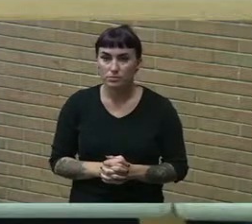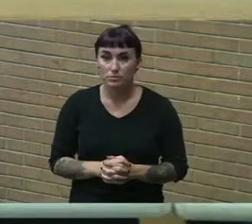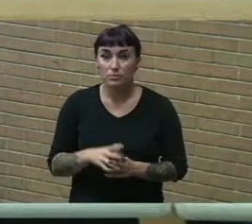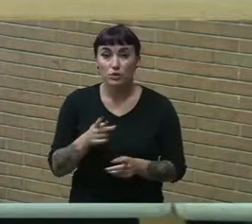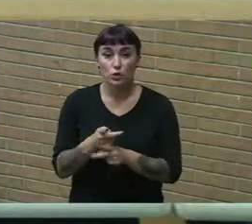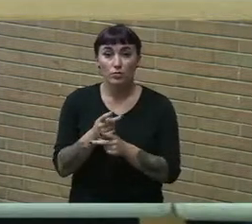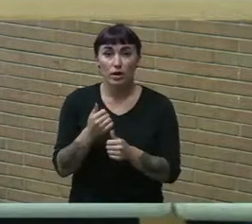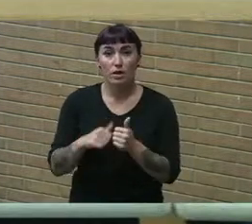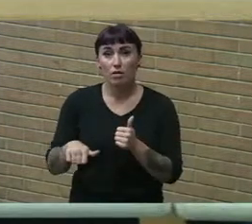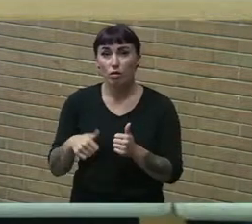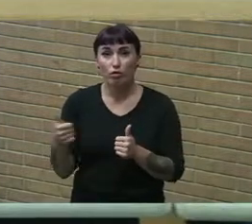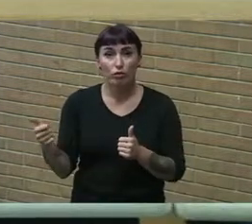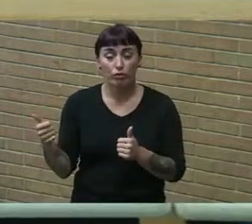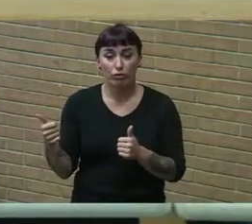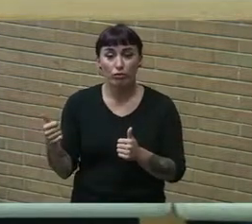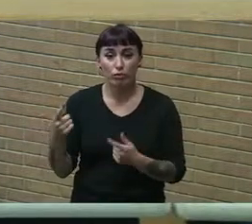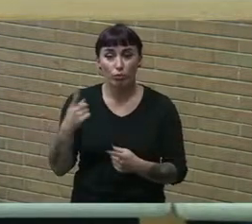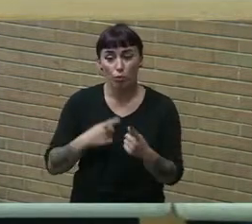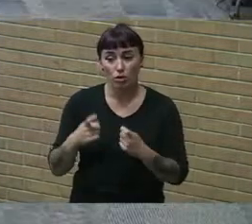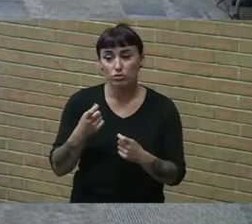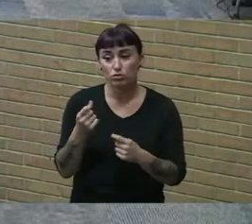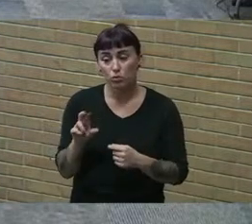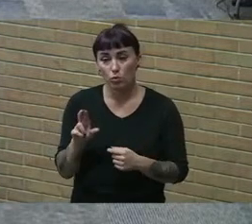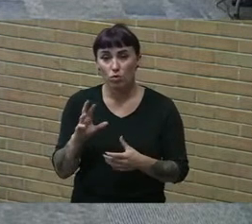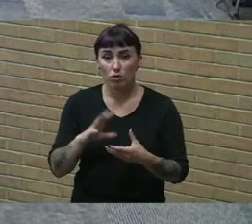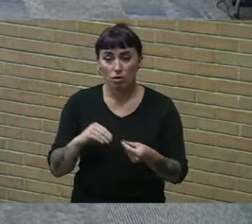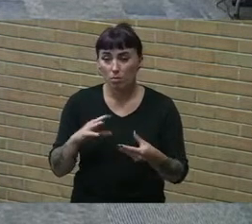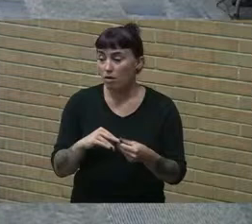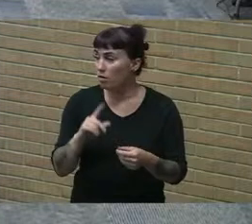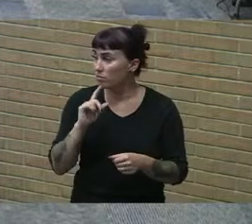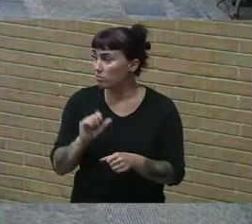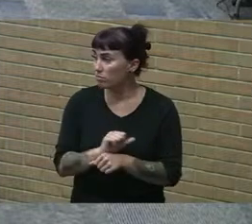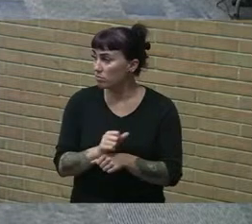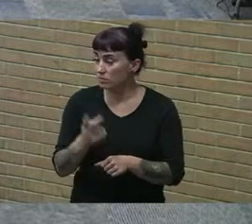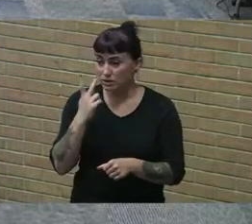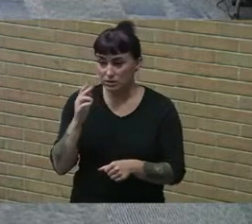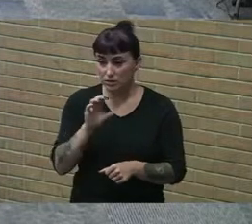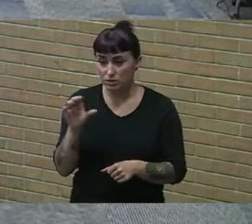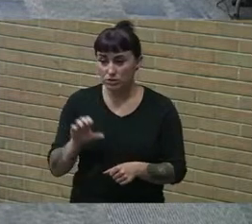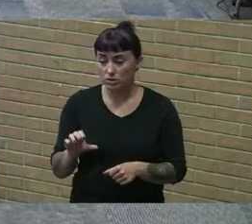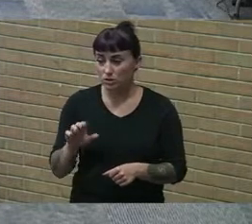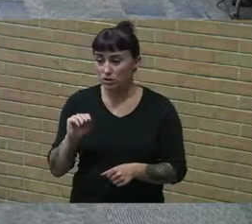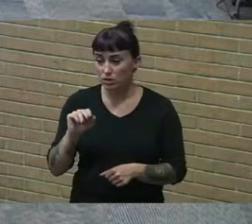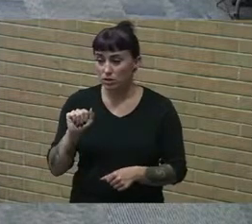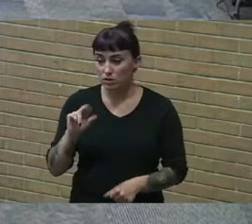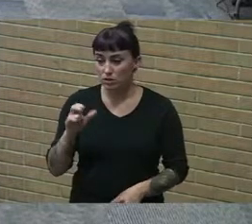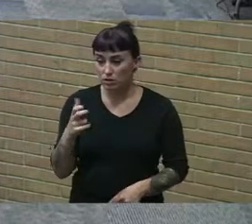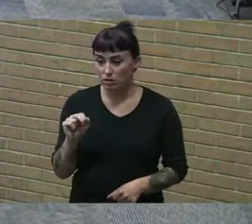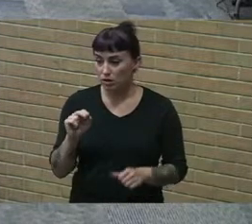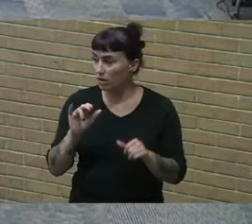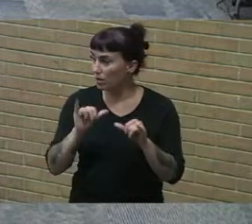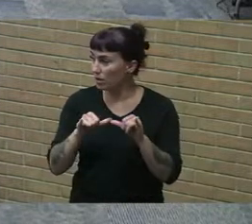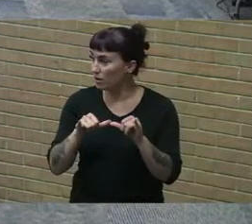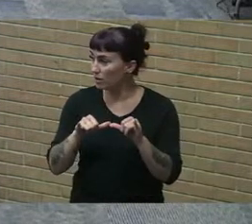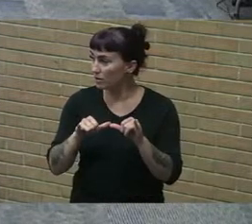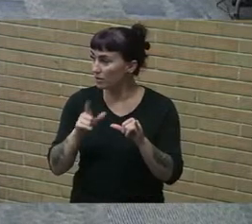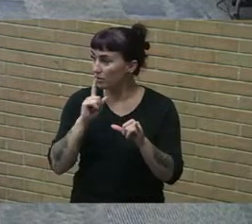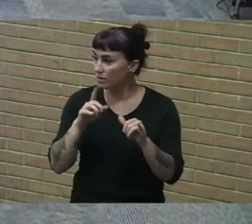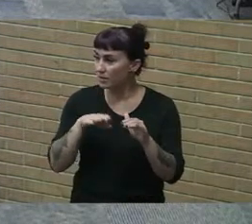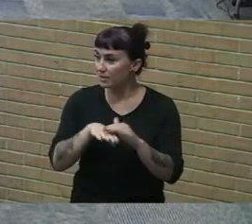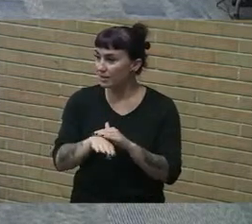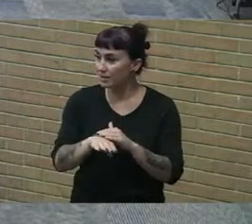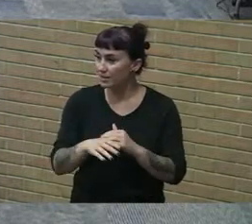Any other questions or comments? I actually see on the Zoom that Marathon Engineering has